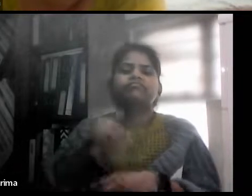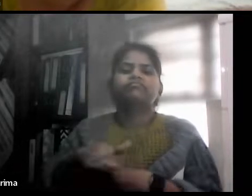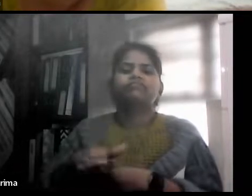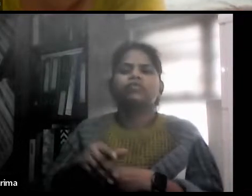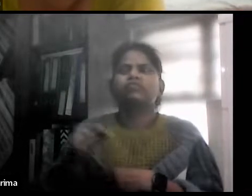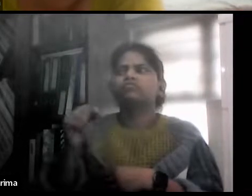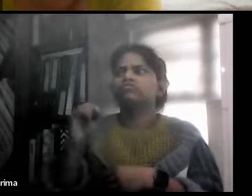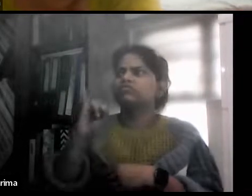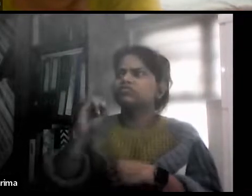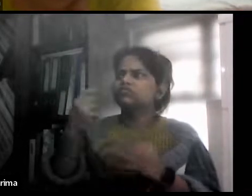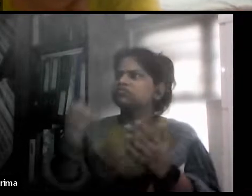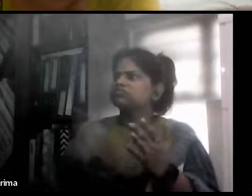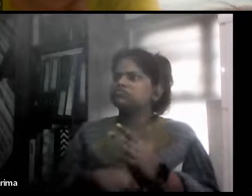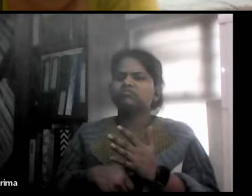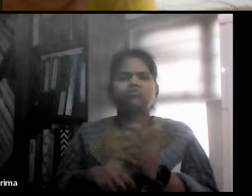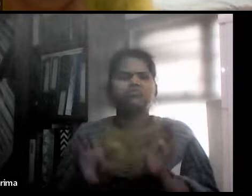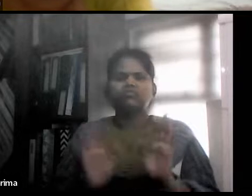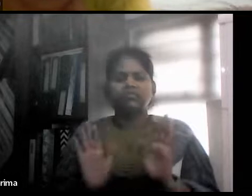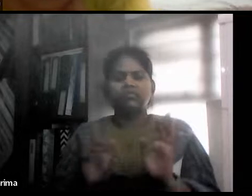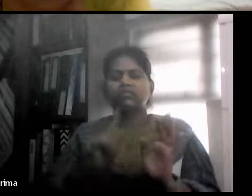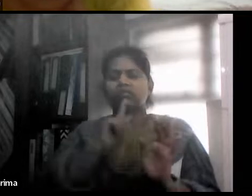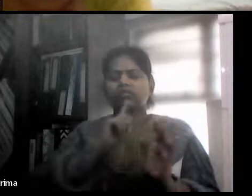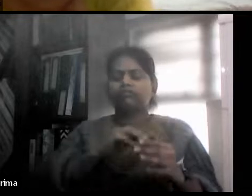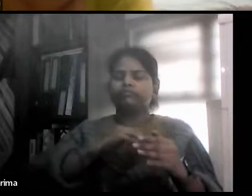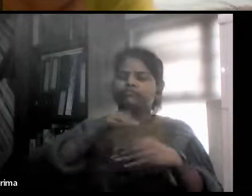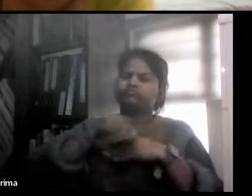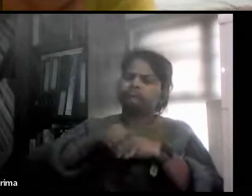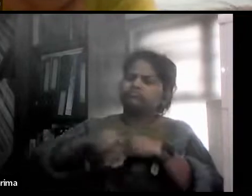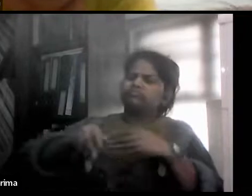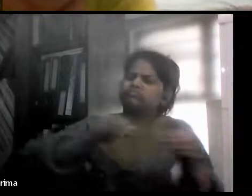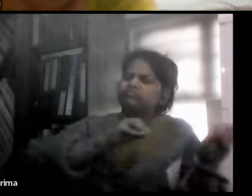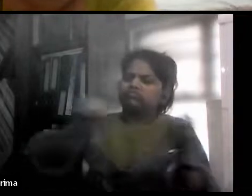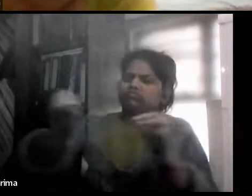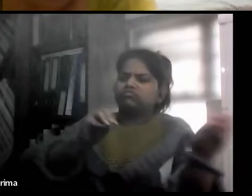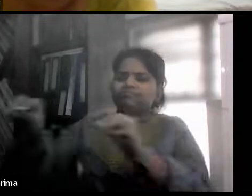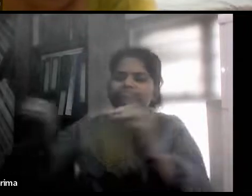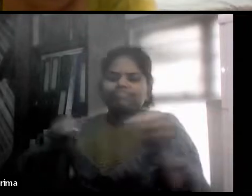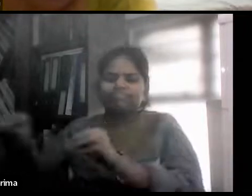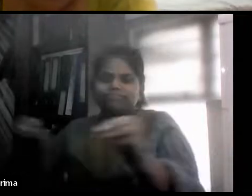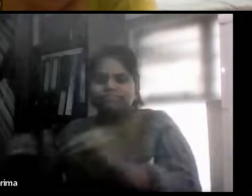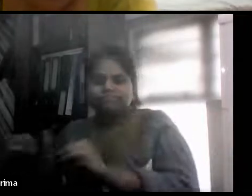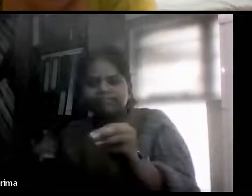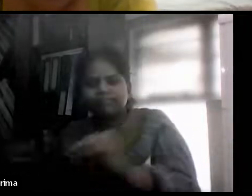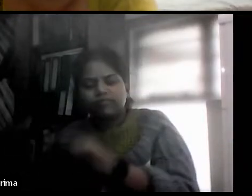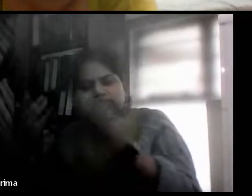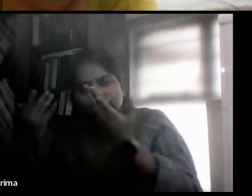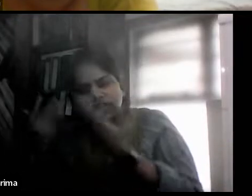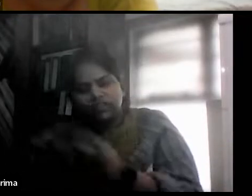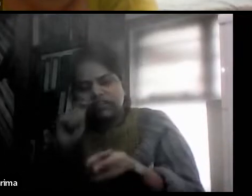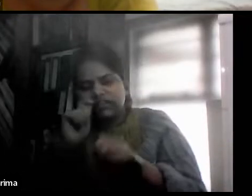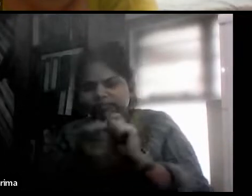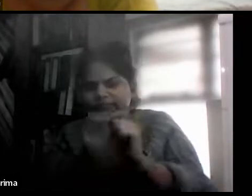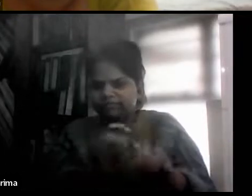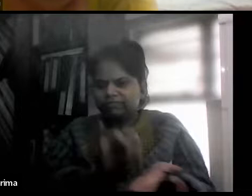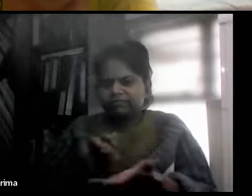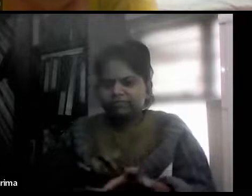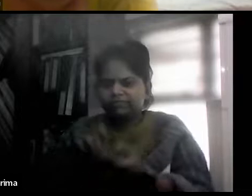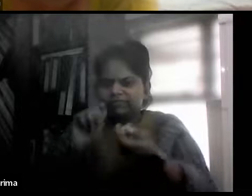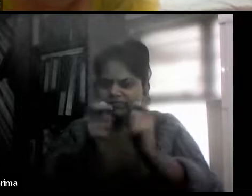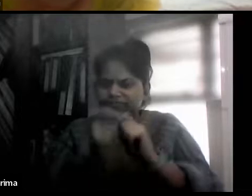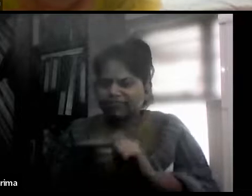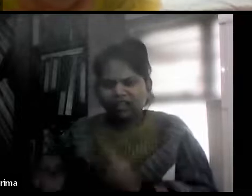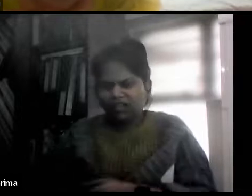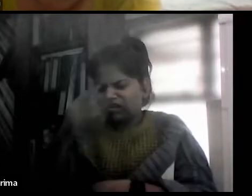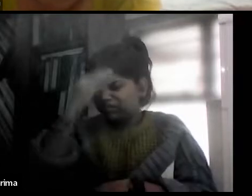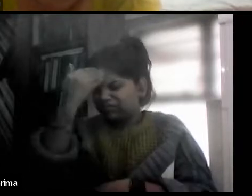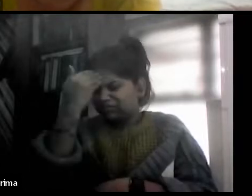months. They are constantly transferred, and they literally know nothing about disability legislations, disability rights. So you need to,